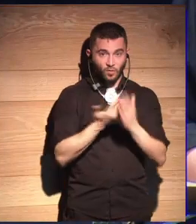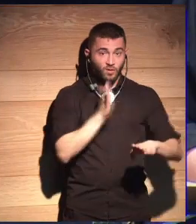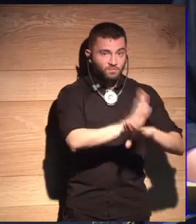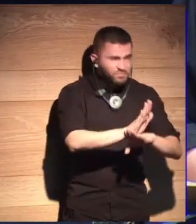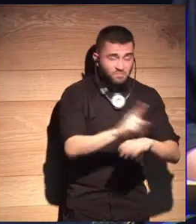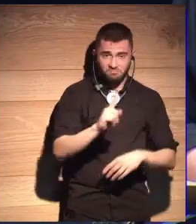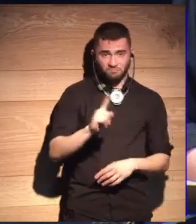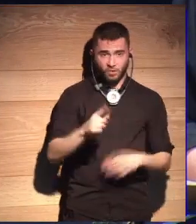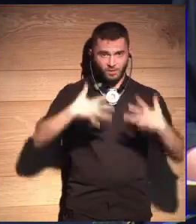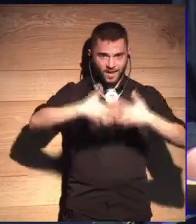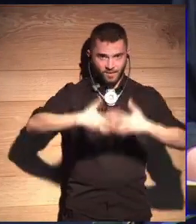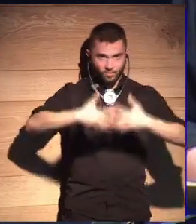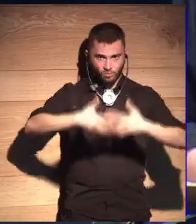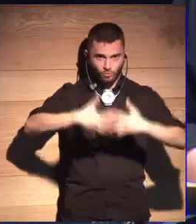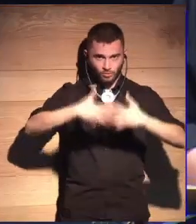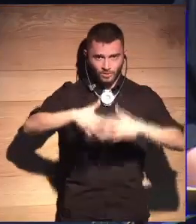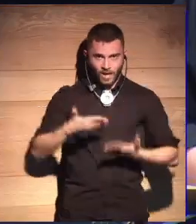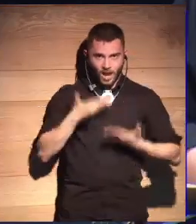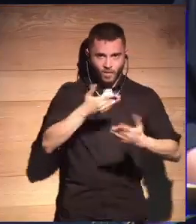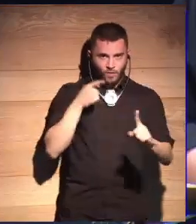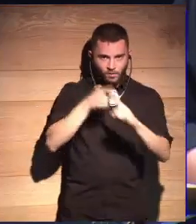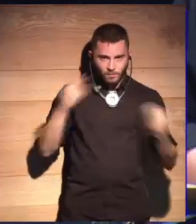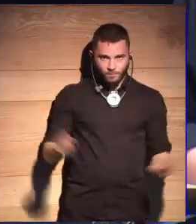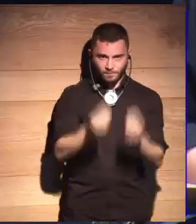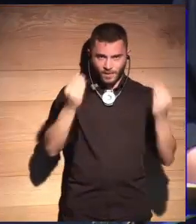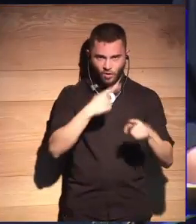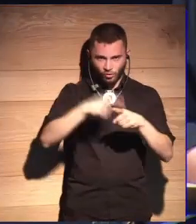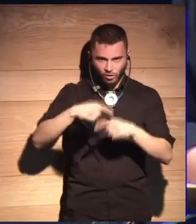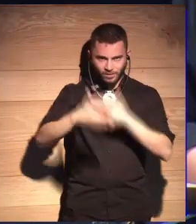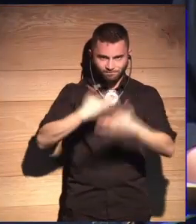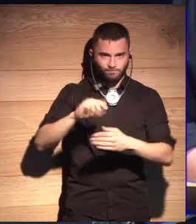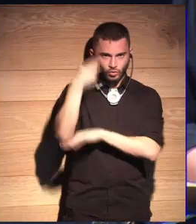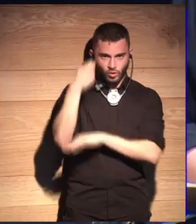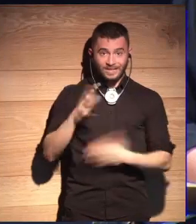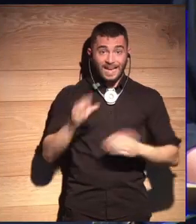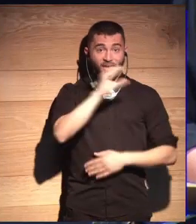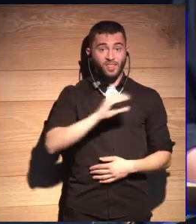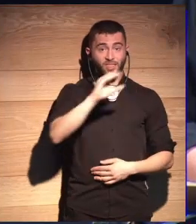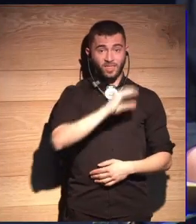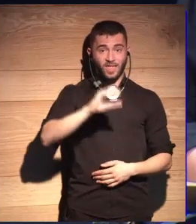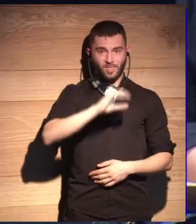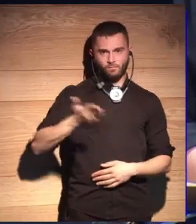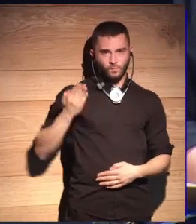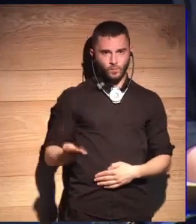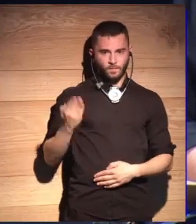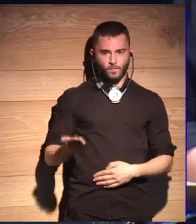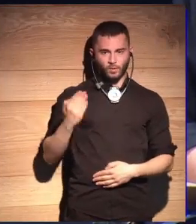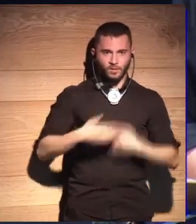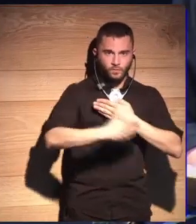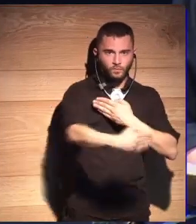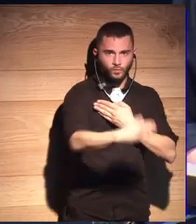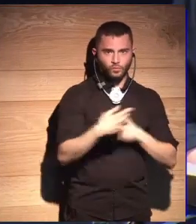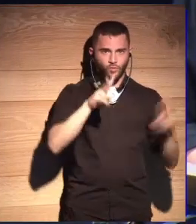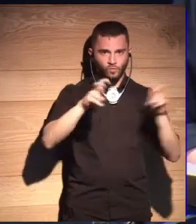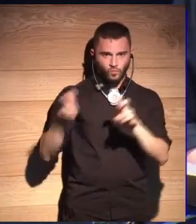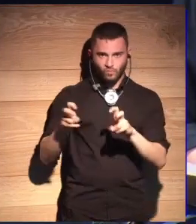help get things done, that science is a factor in regional prosperity, in development, in innovation, and for the